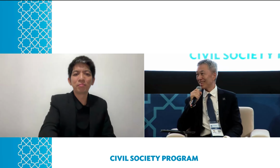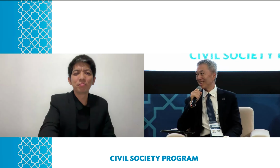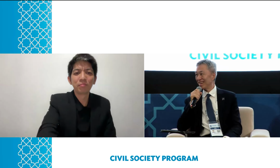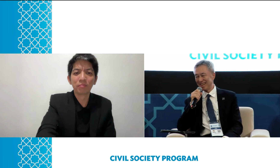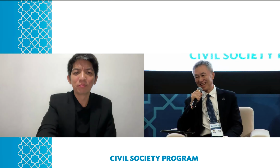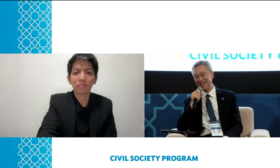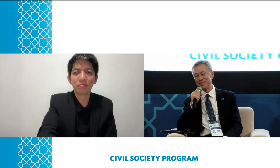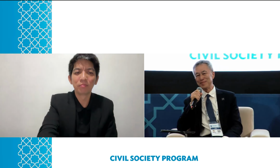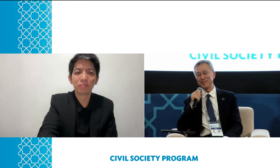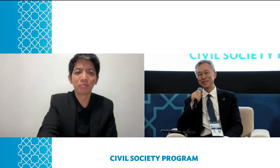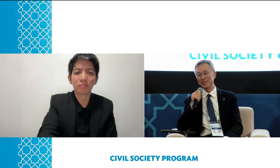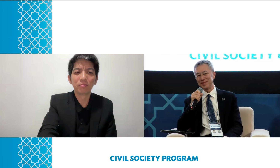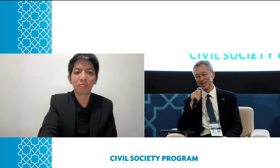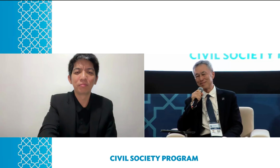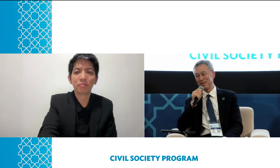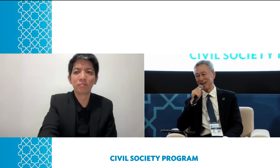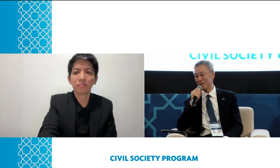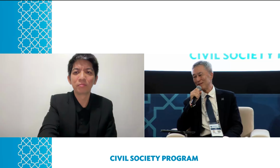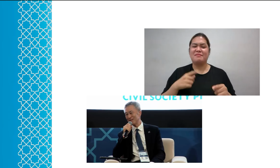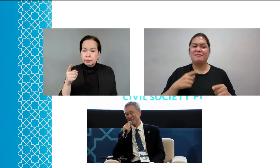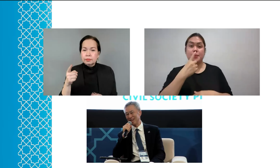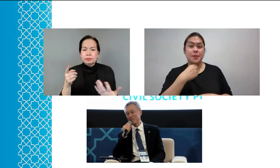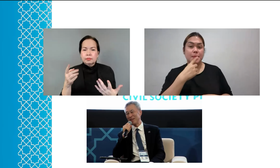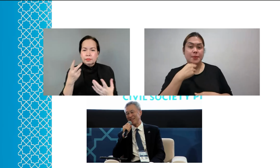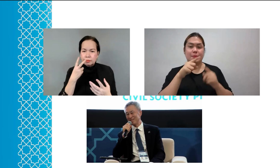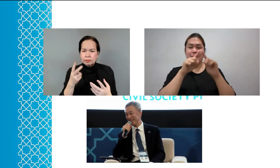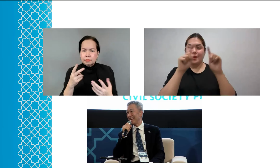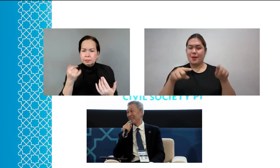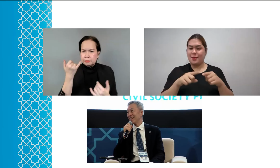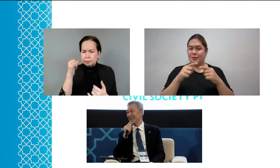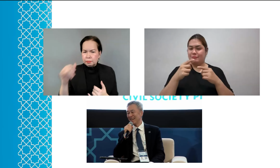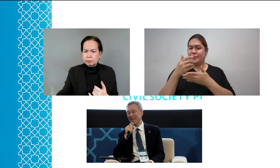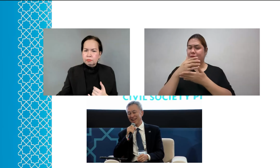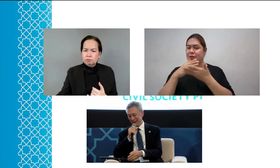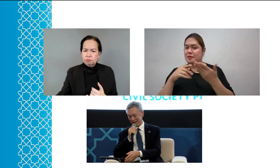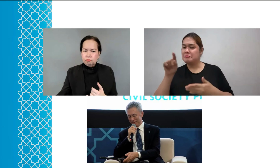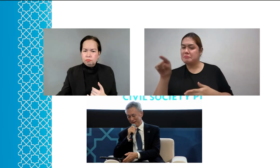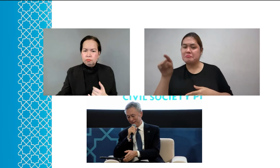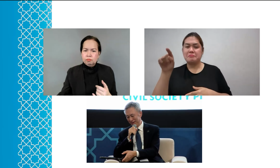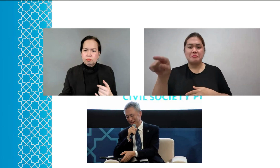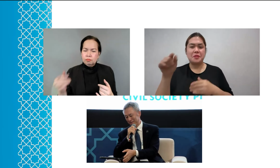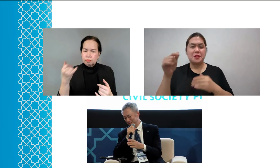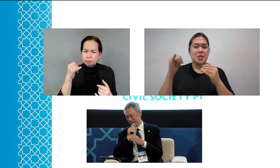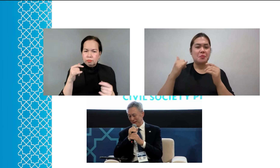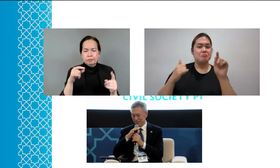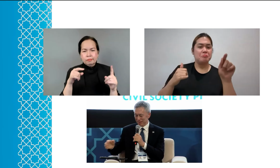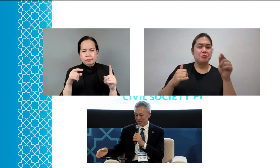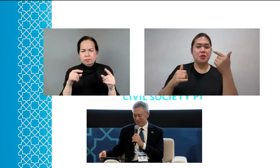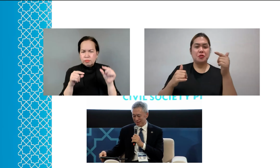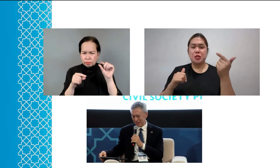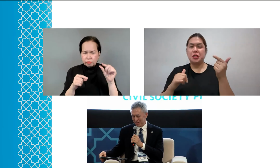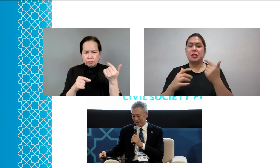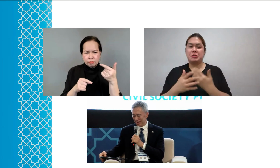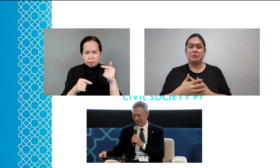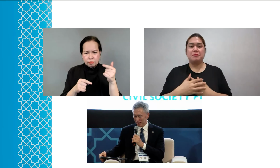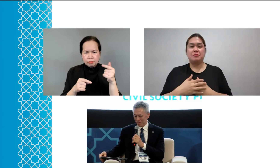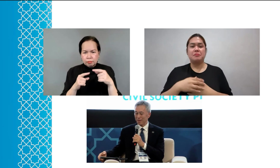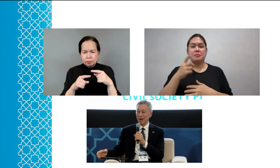red and some yellow, not many green. I think this is